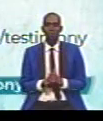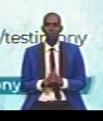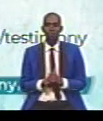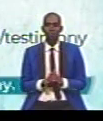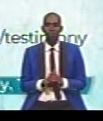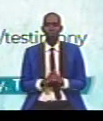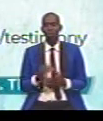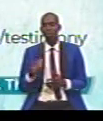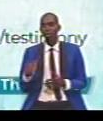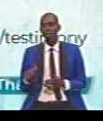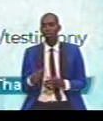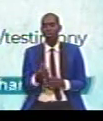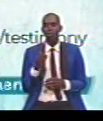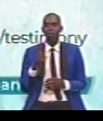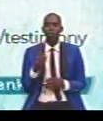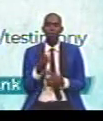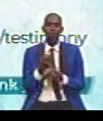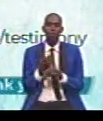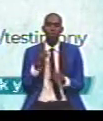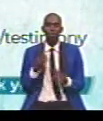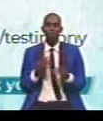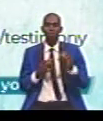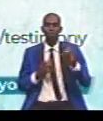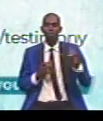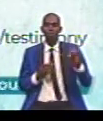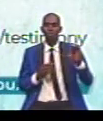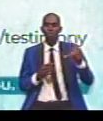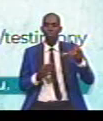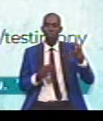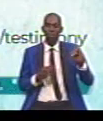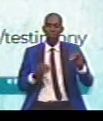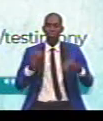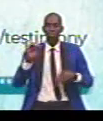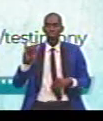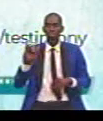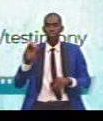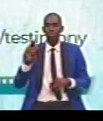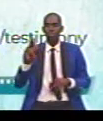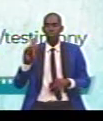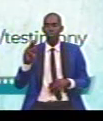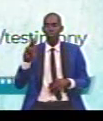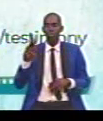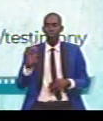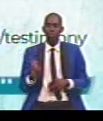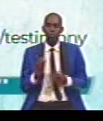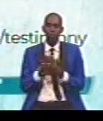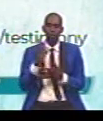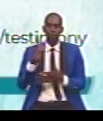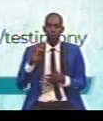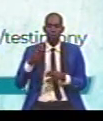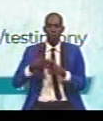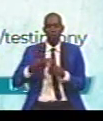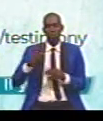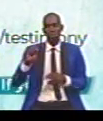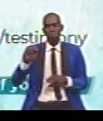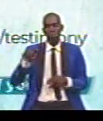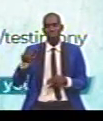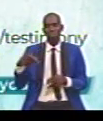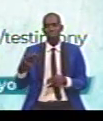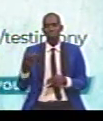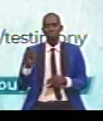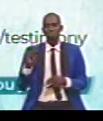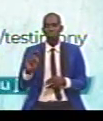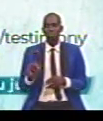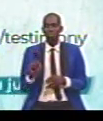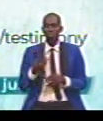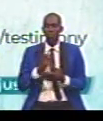Another one from our DCLM YouTube channel from Uloko Steven. And he says, "Hallelujah. I've